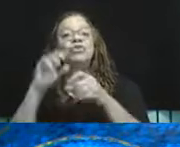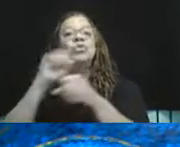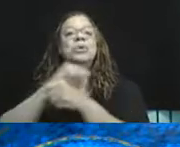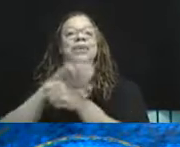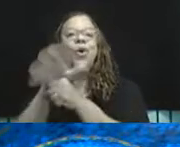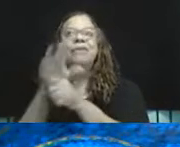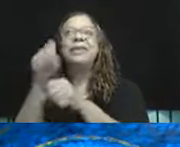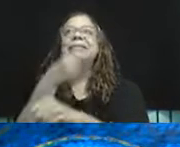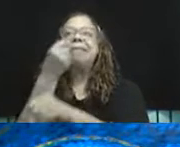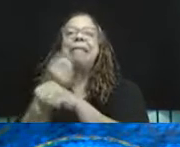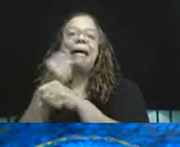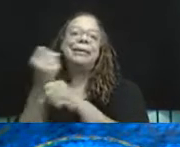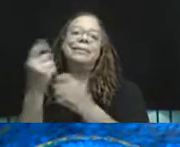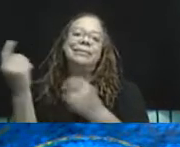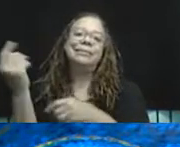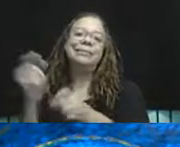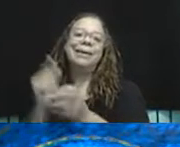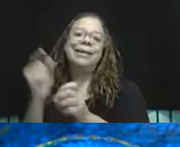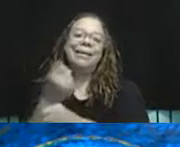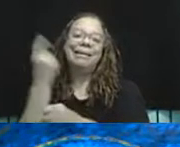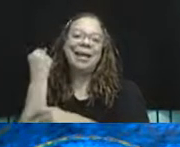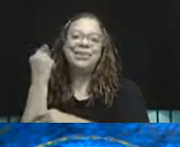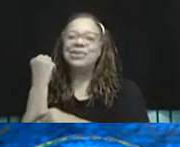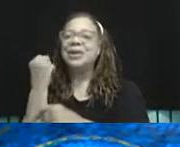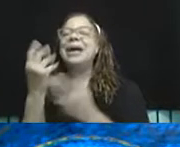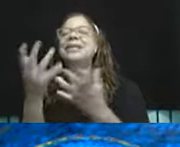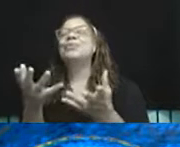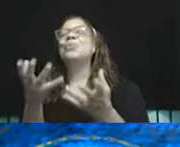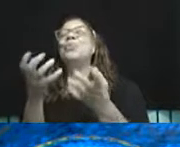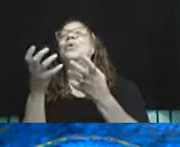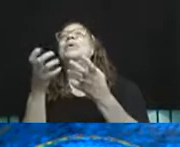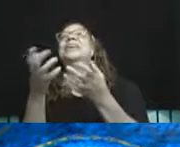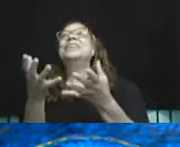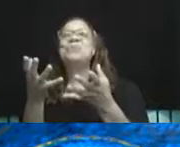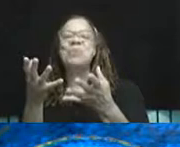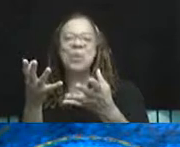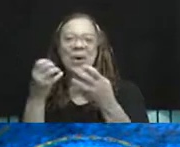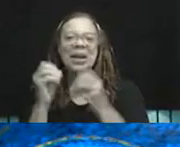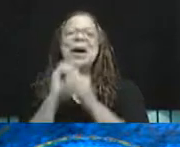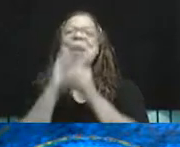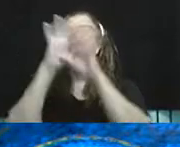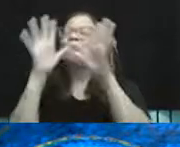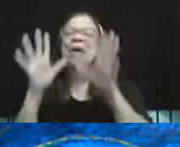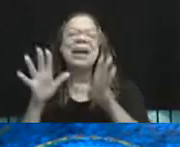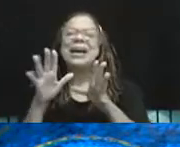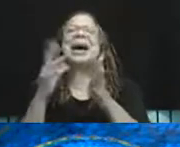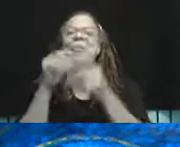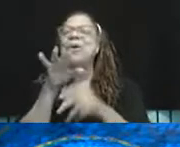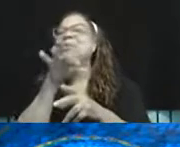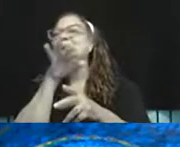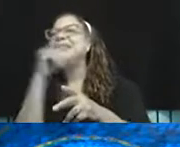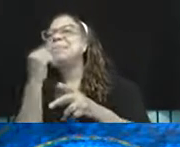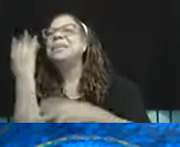year. When I was just like, I just want like, a brighter, I just want to look at something